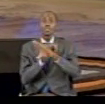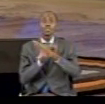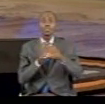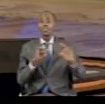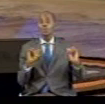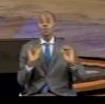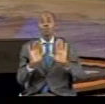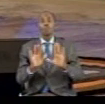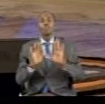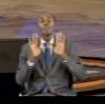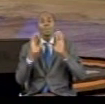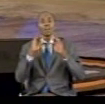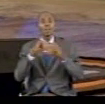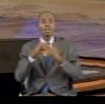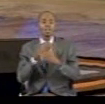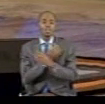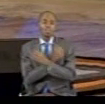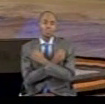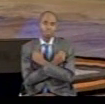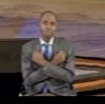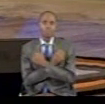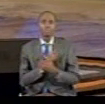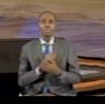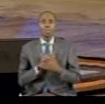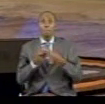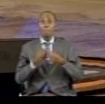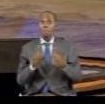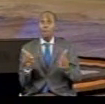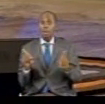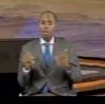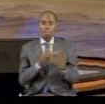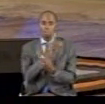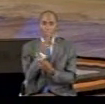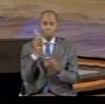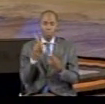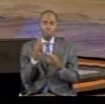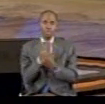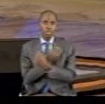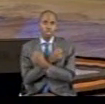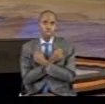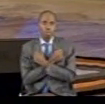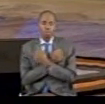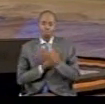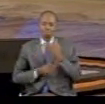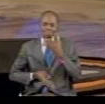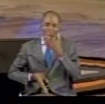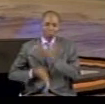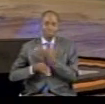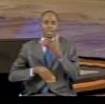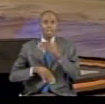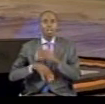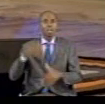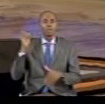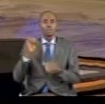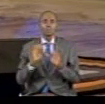in love, but perfect love casteth out